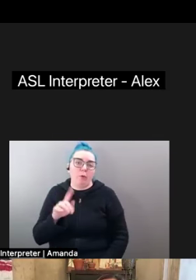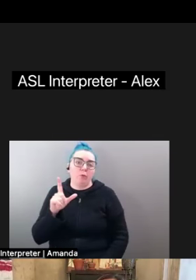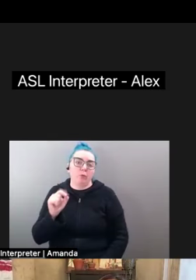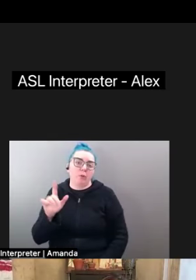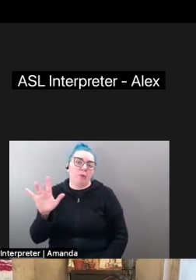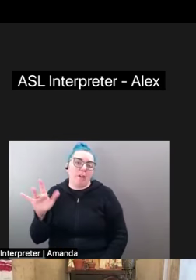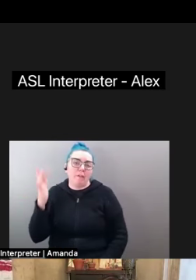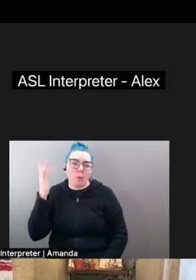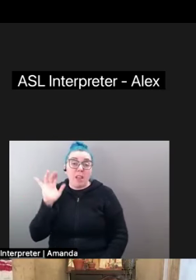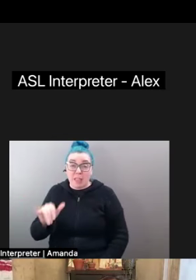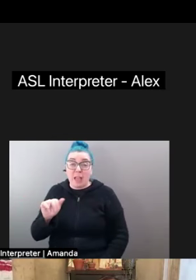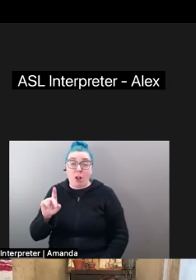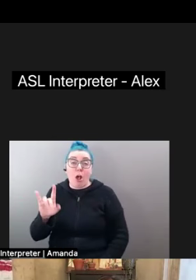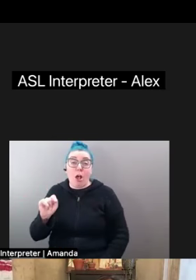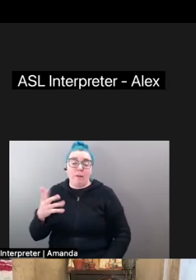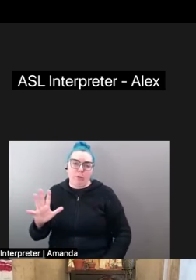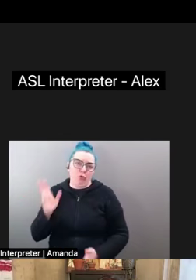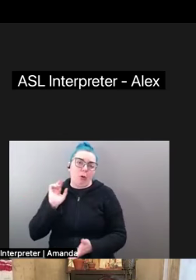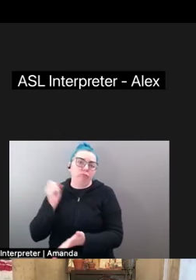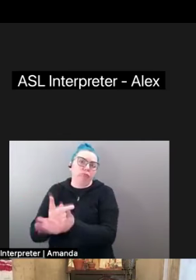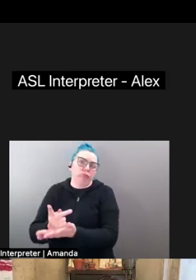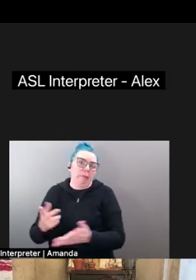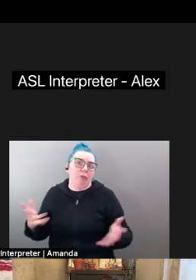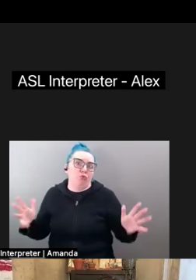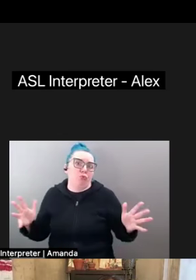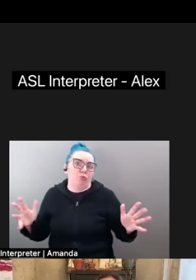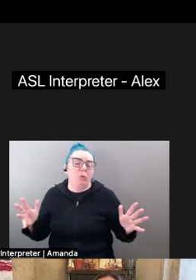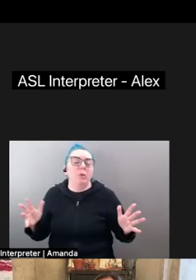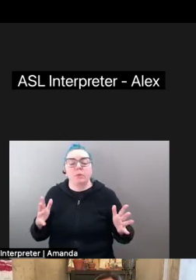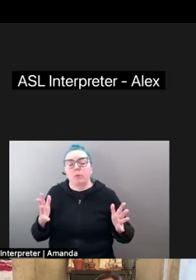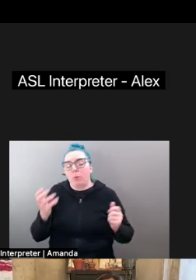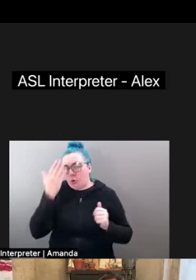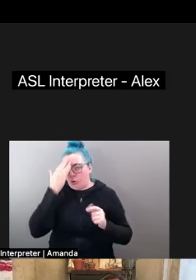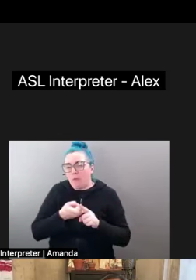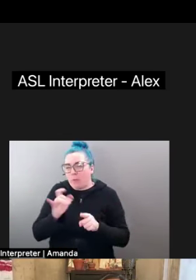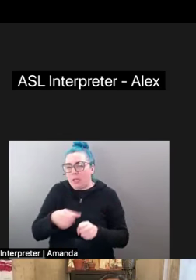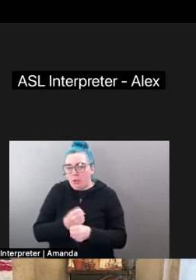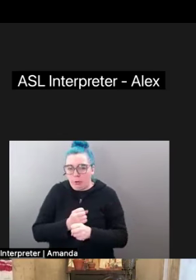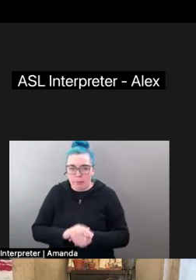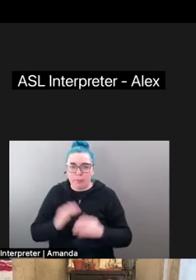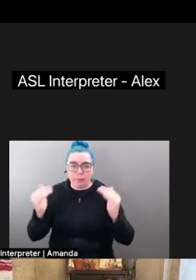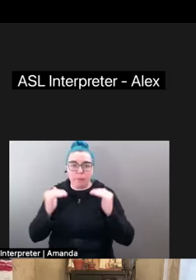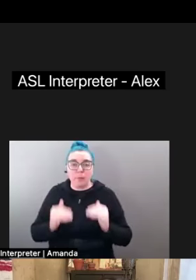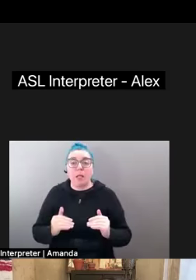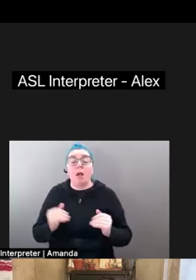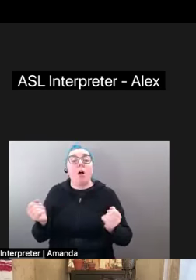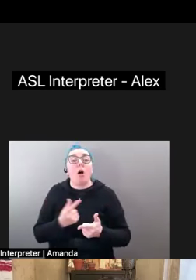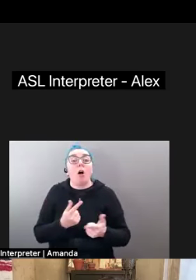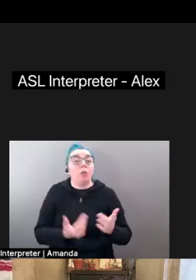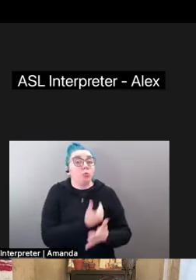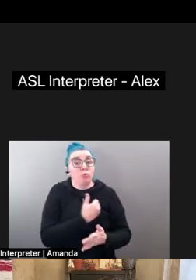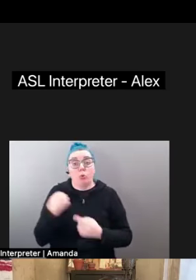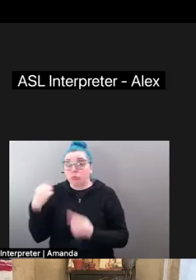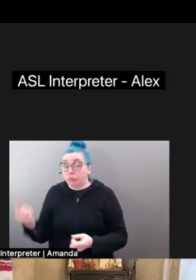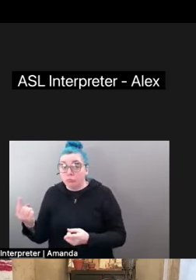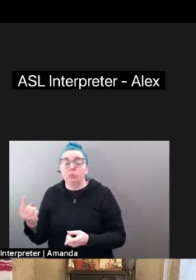Moving on to supplementary material. So all applicants must submit 5 pieces of supplementary material to support your application. This can